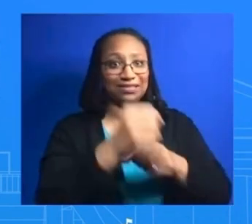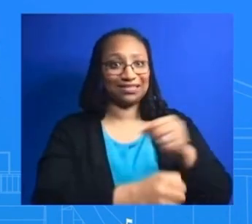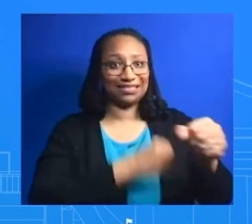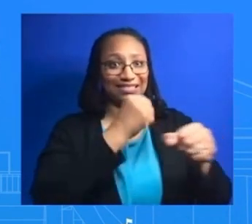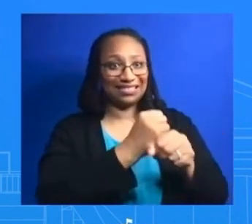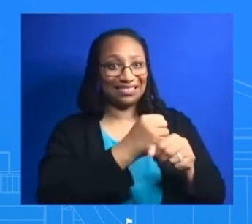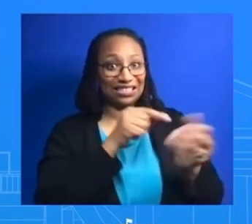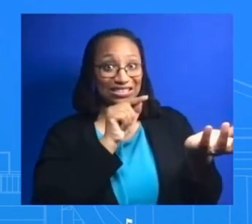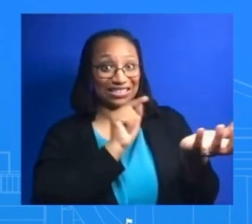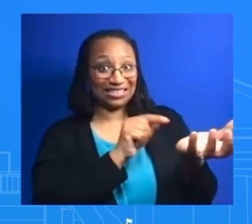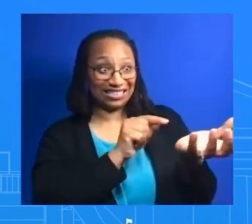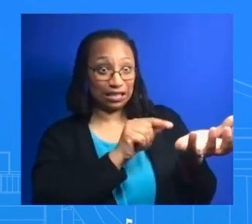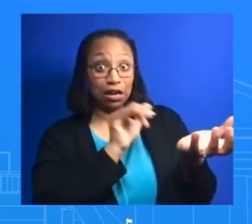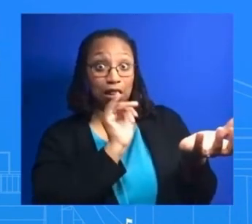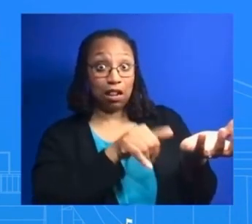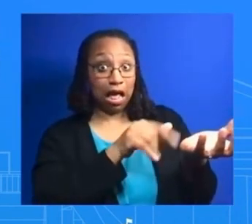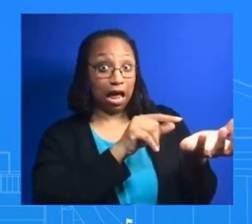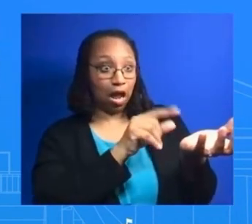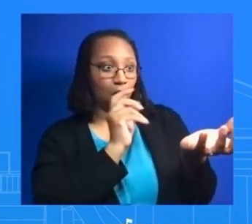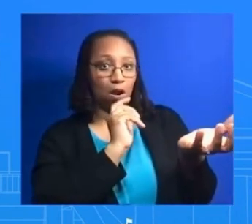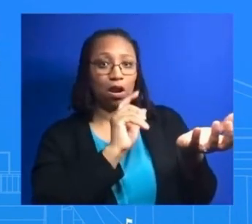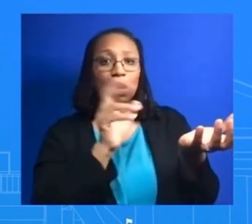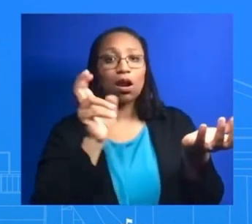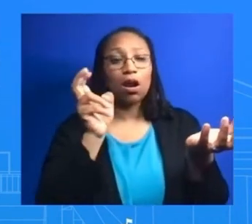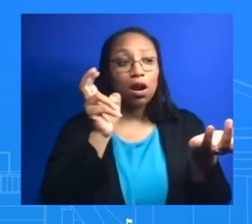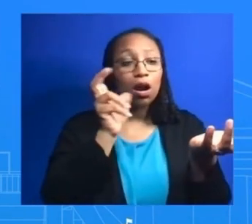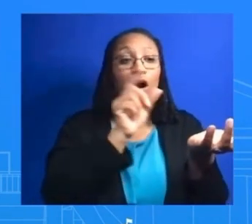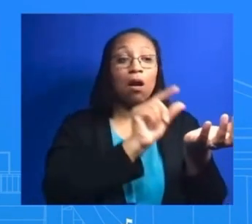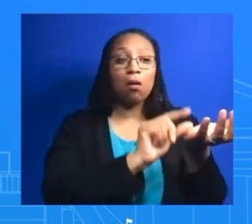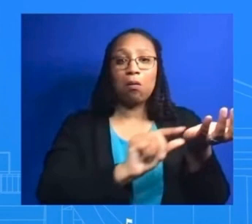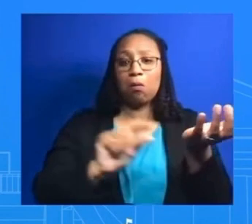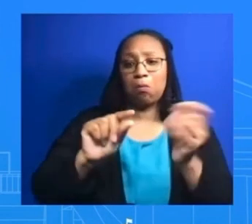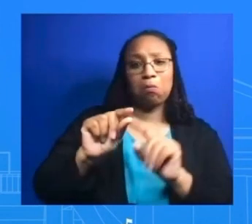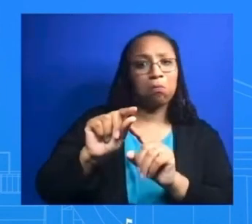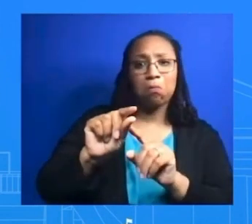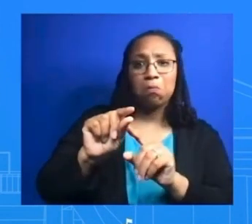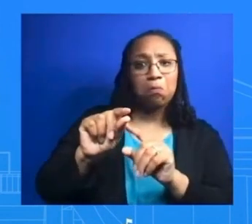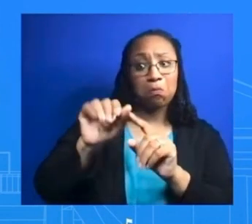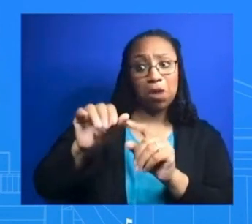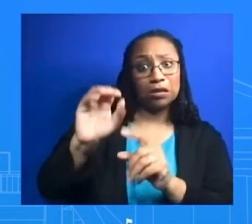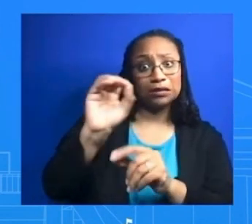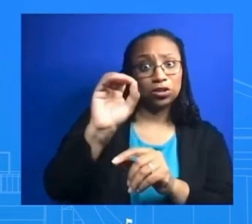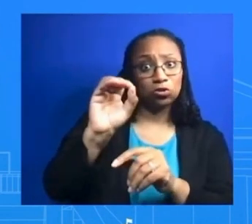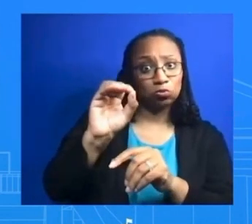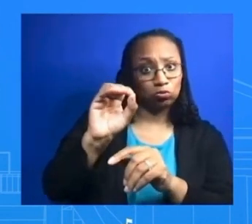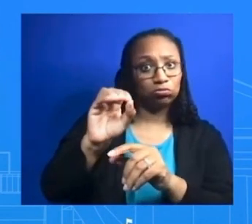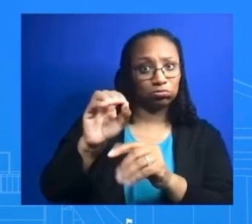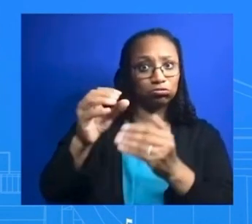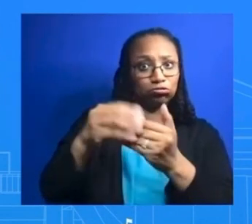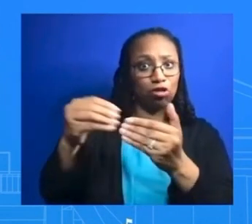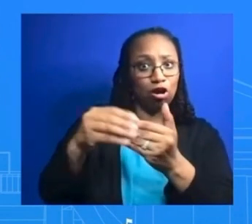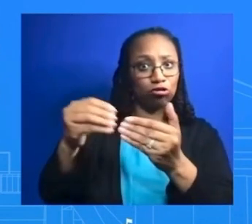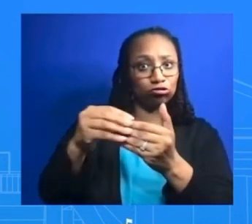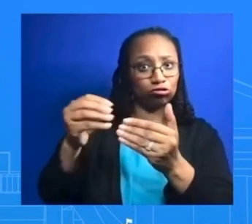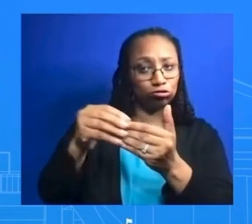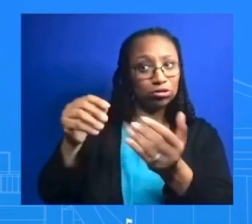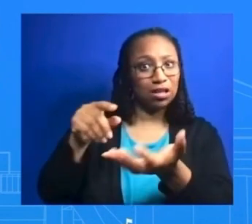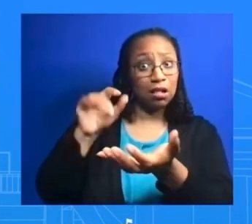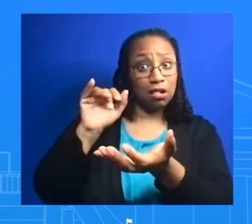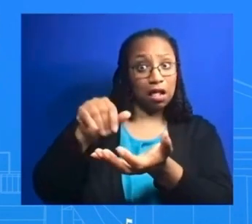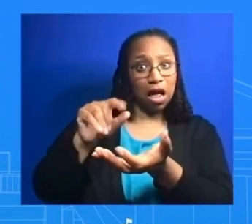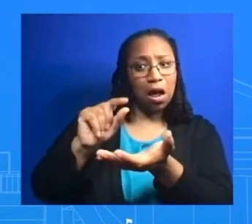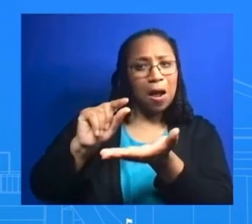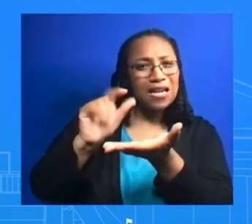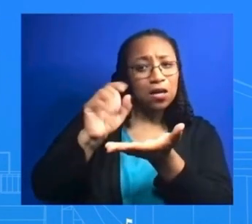by the way, one concern that people have had about the income-based repayment program in the past is that if you were making these smaller payments, your balance would keep growing over